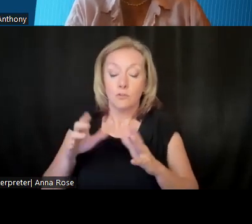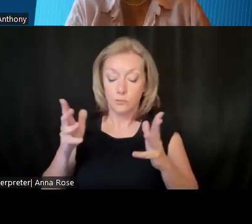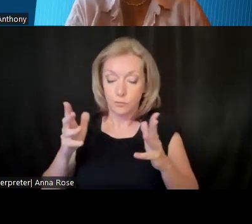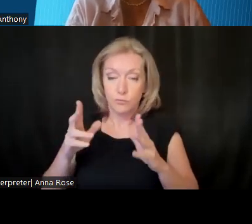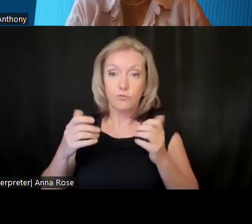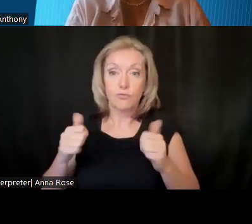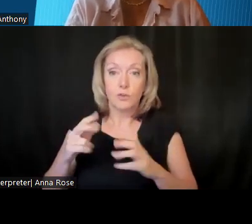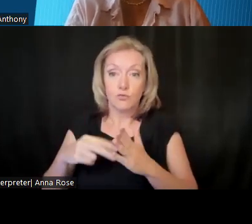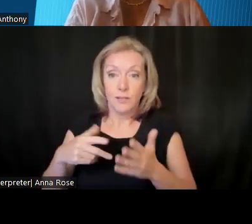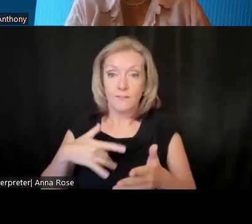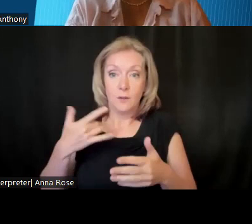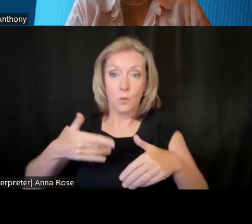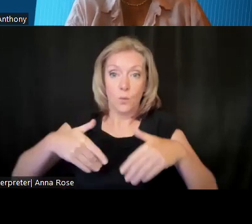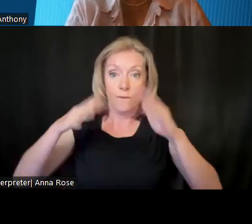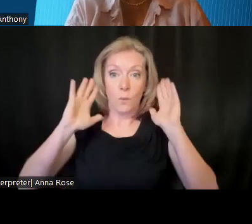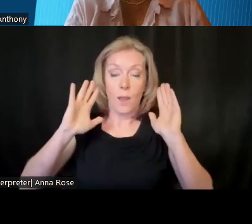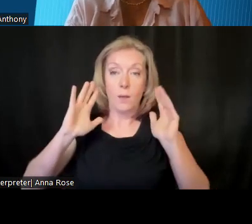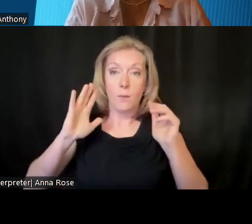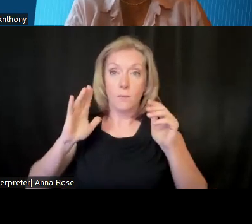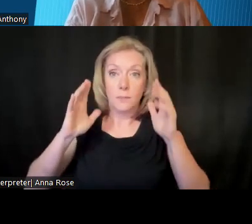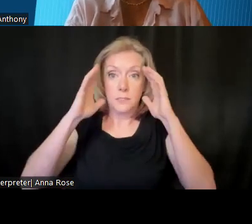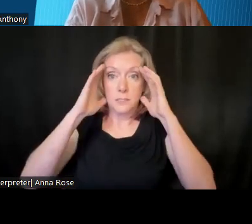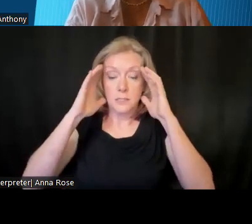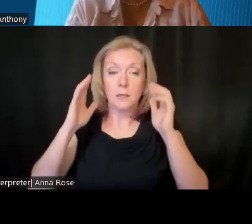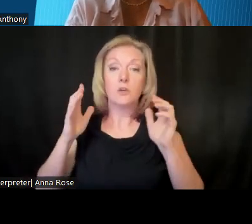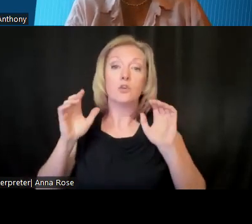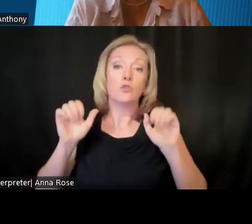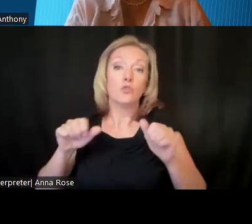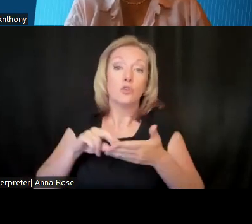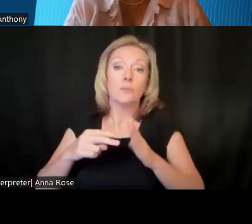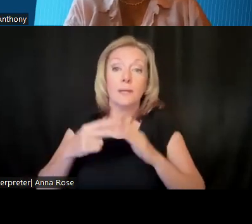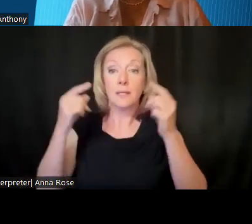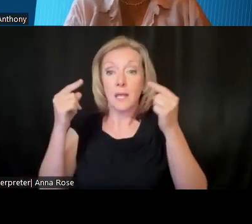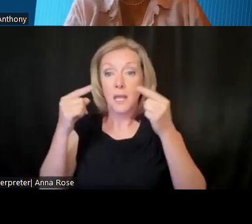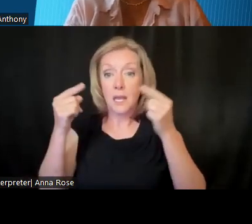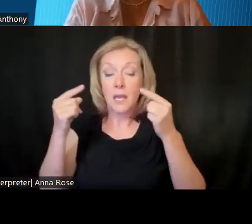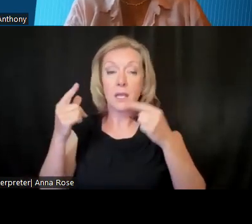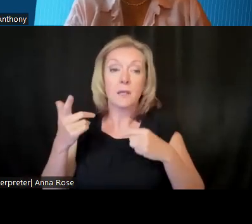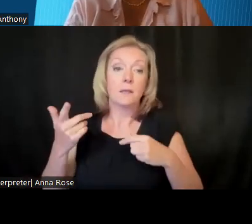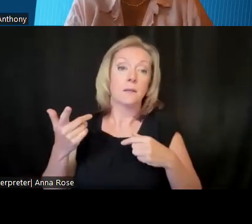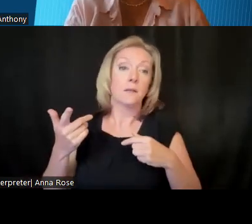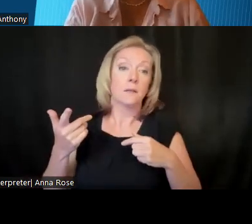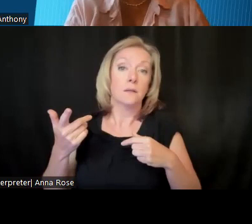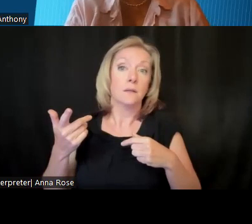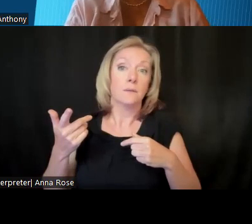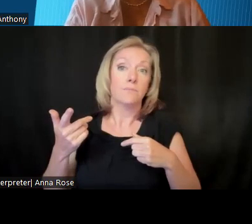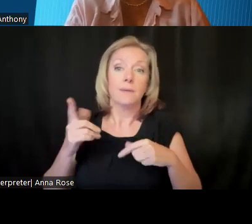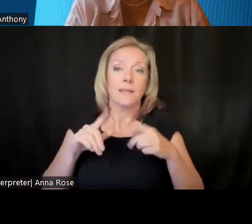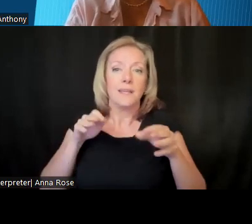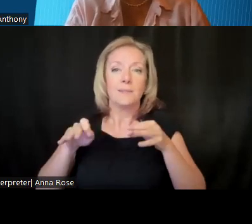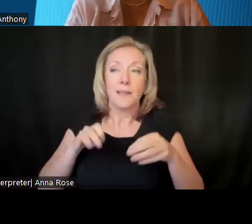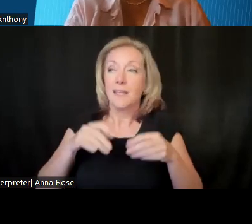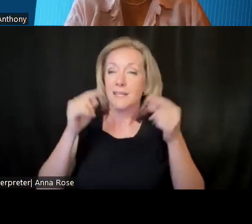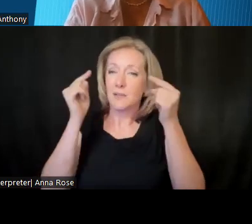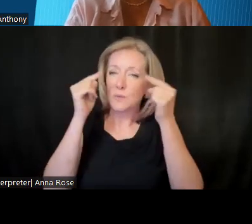totally overloaded, holding his head. This could be a kid who has a headache and doesn't have the skills to say my